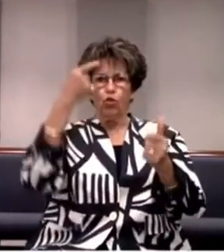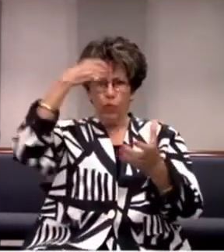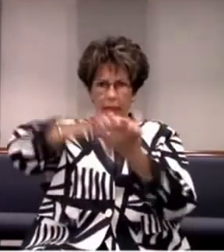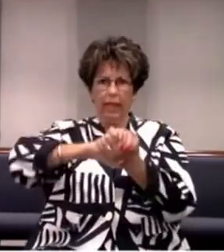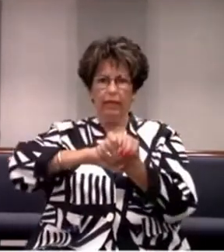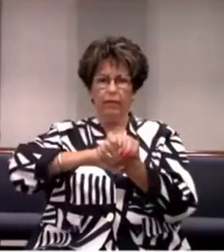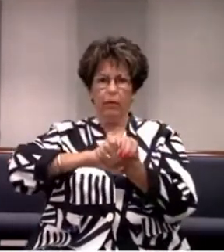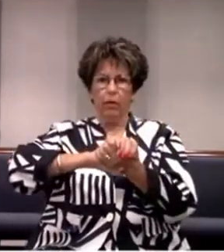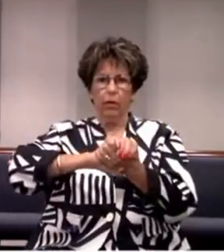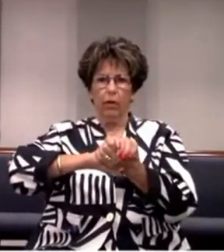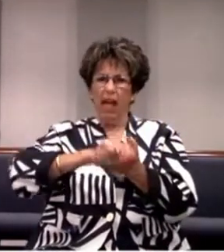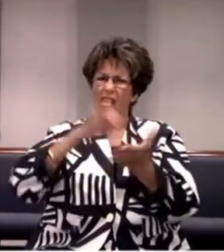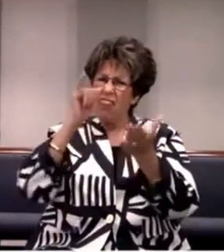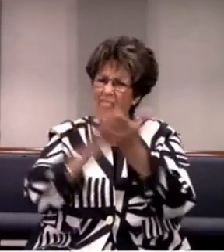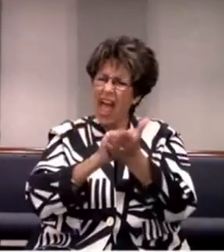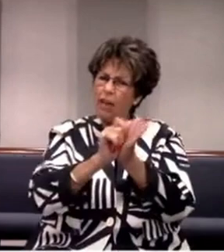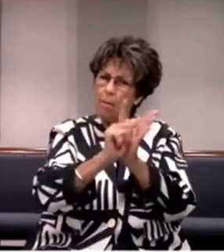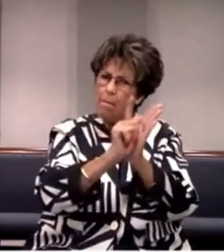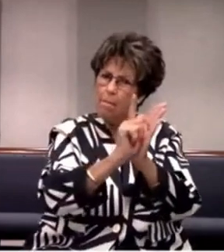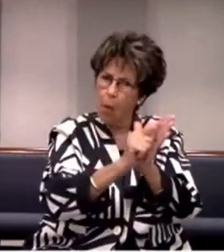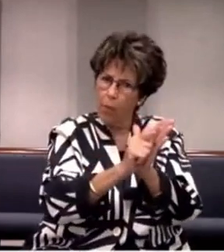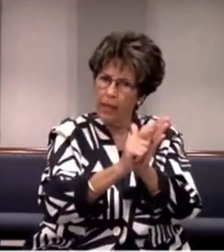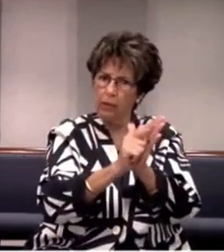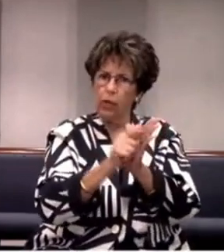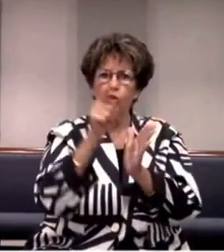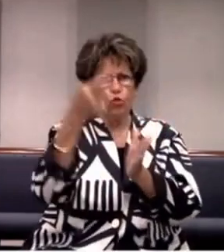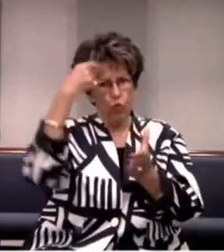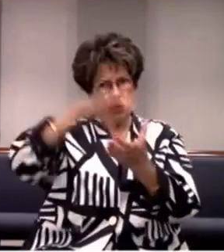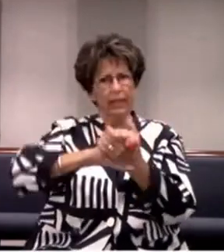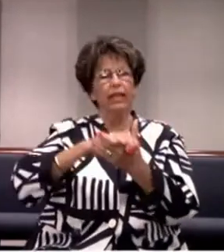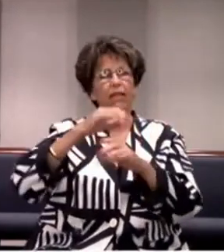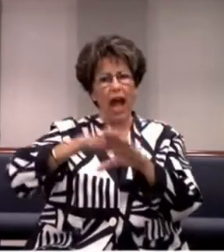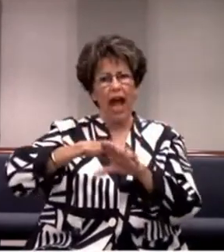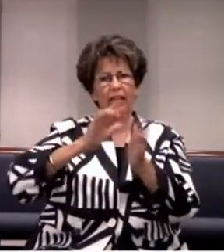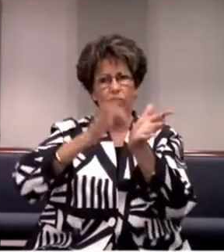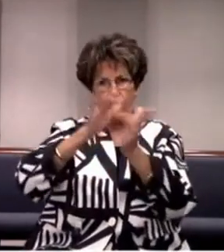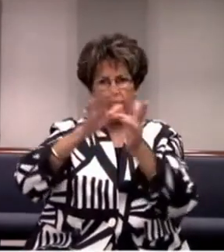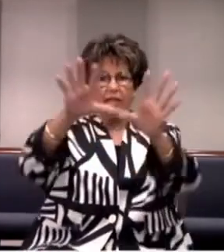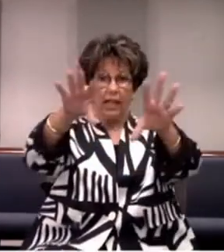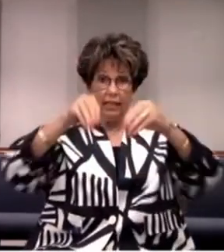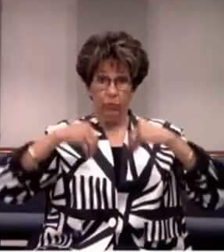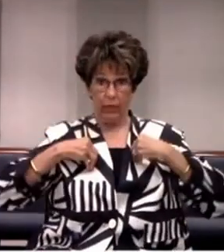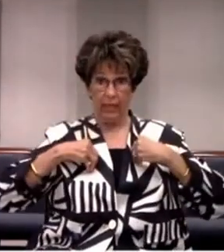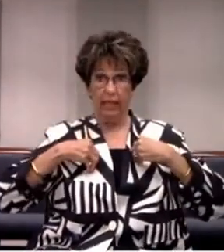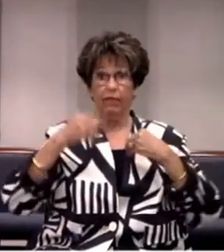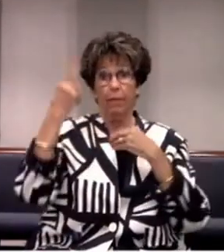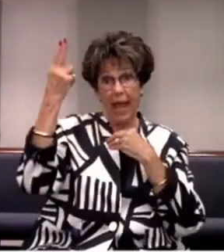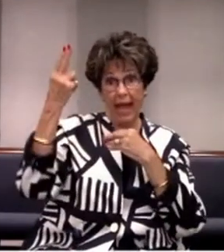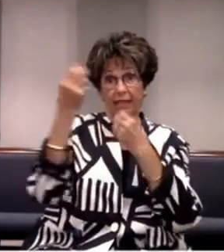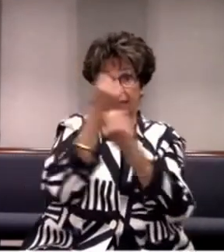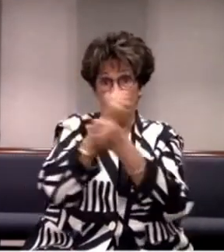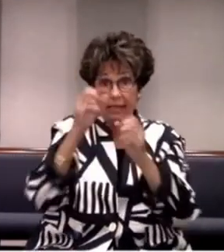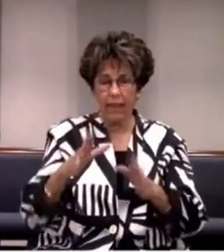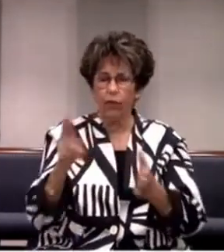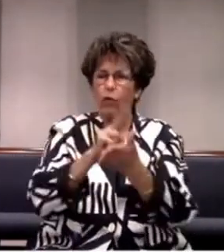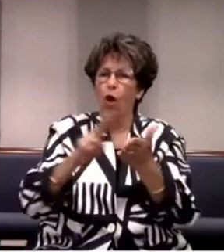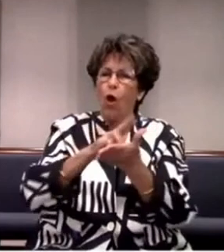believe on the Lord Jesus Christ and accept him as your Lord and Savior, The Holy Spirit of